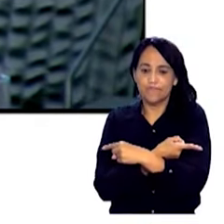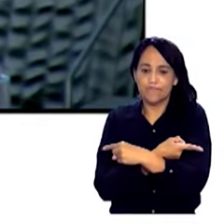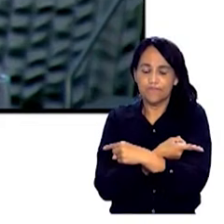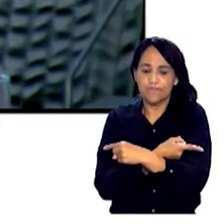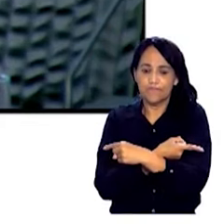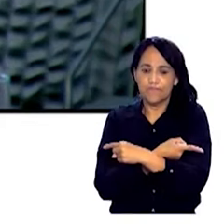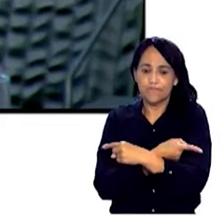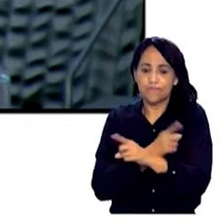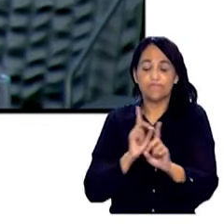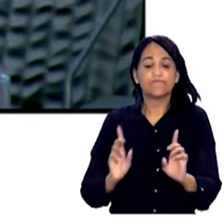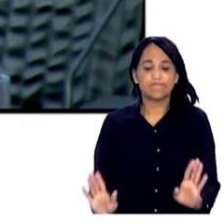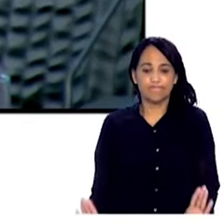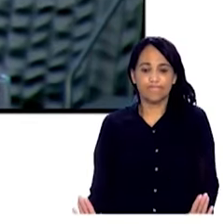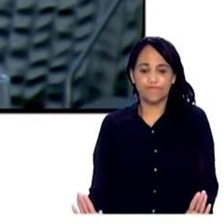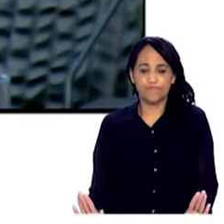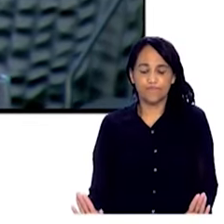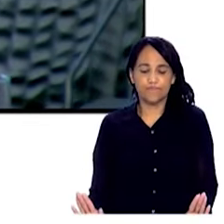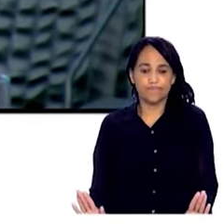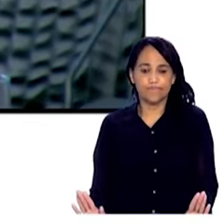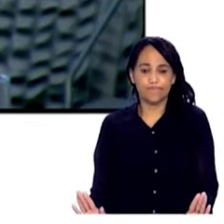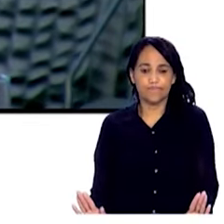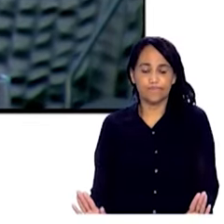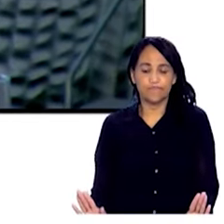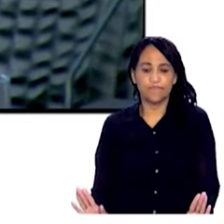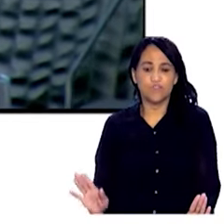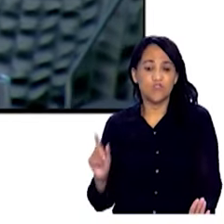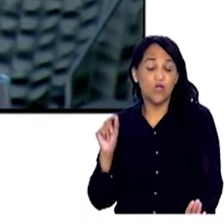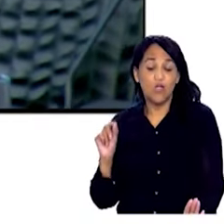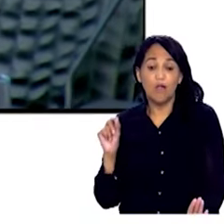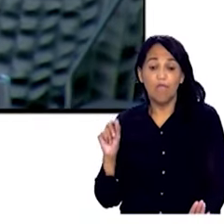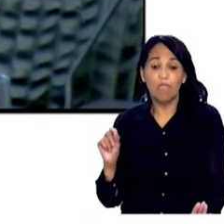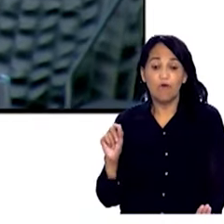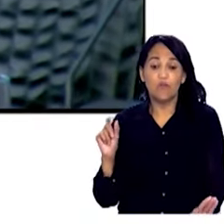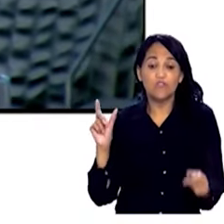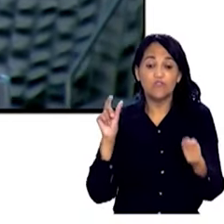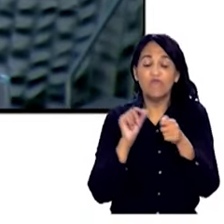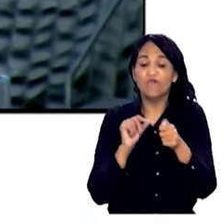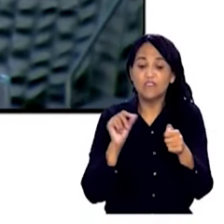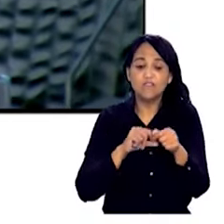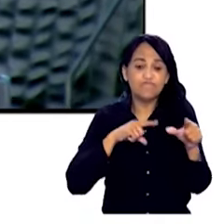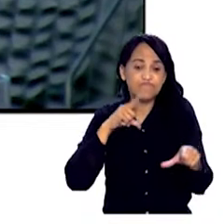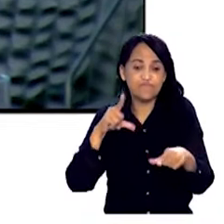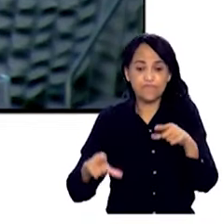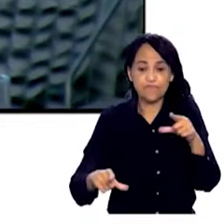couran forward through History the Sue cour